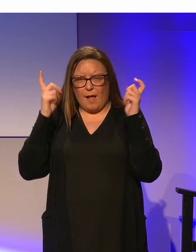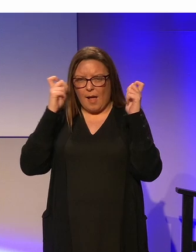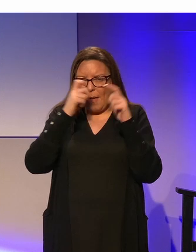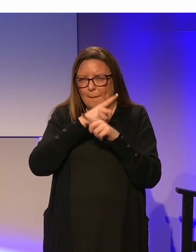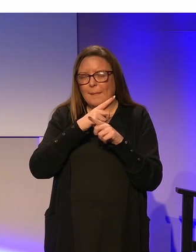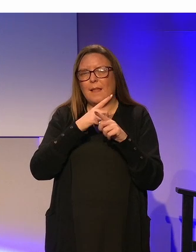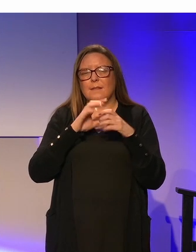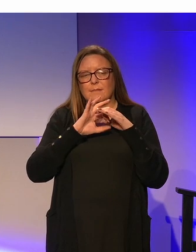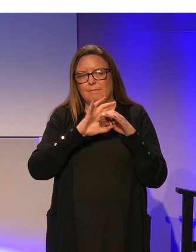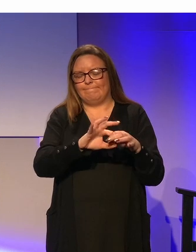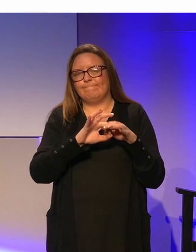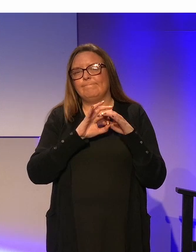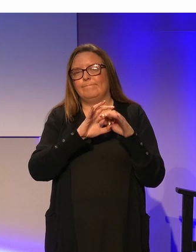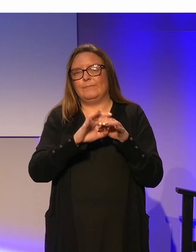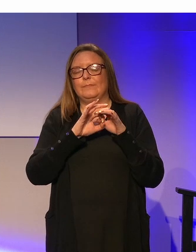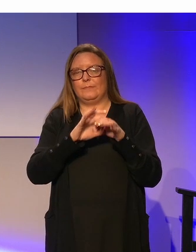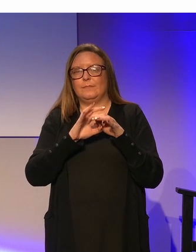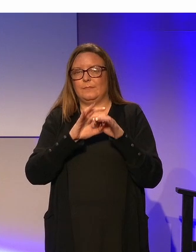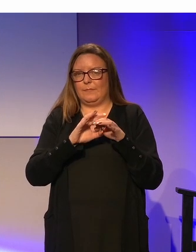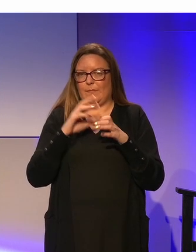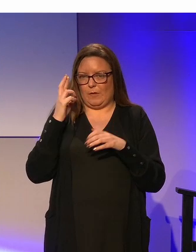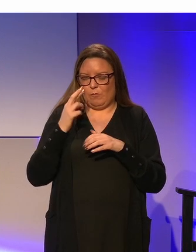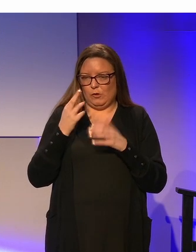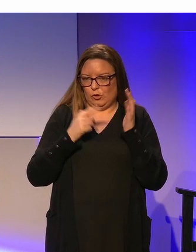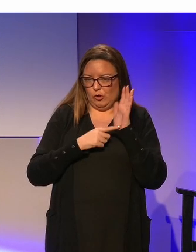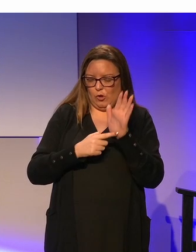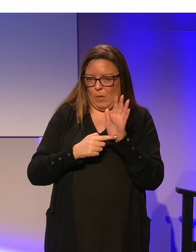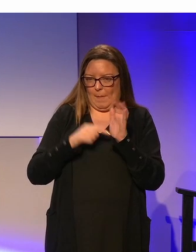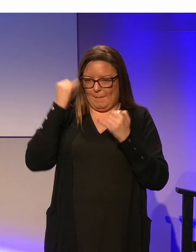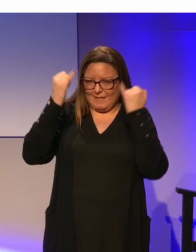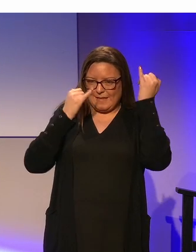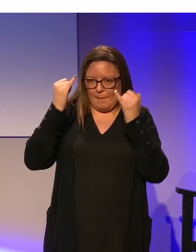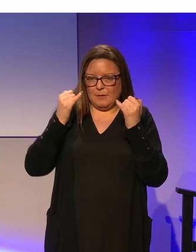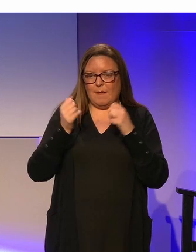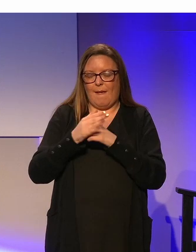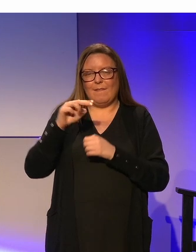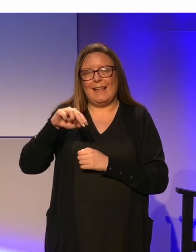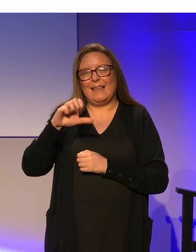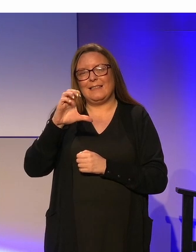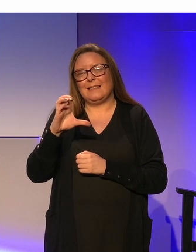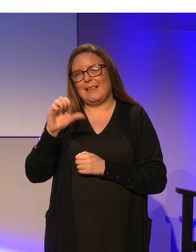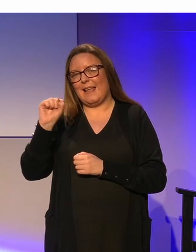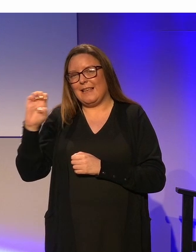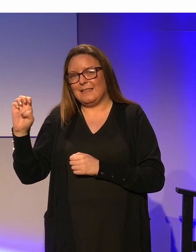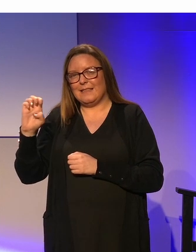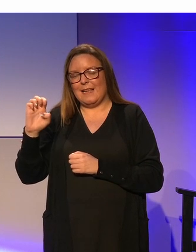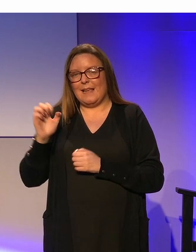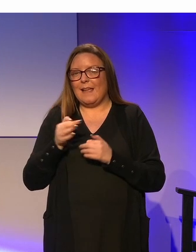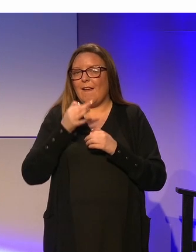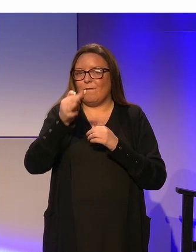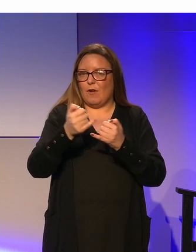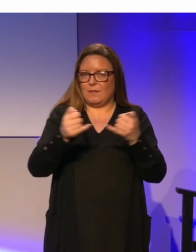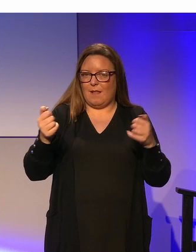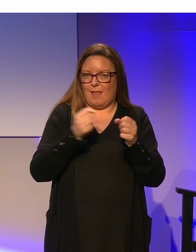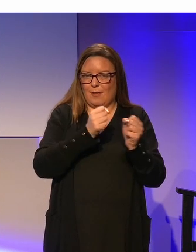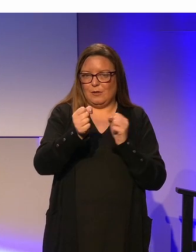of interacting factors that construct perceptions of the NCSE's frontline services. And we use